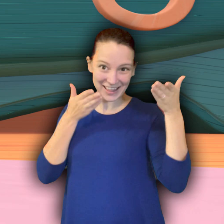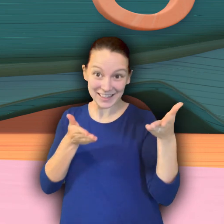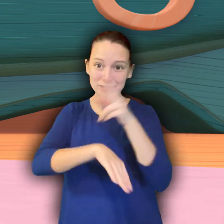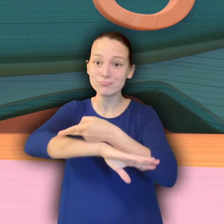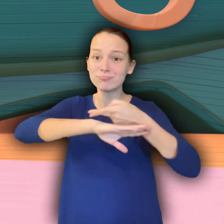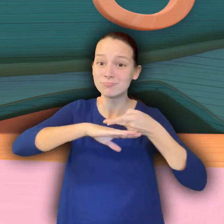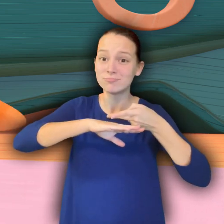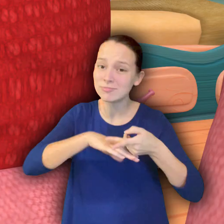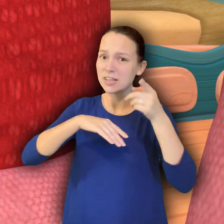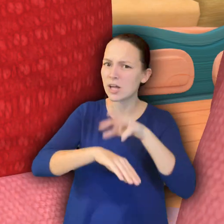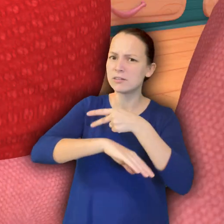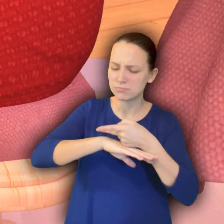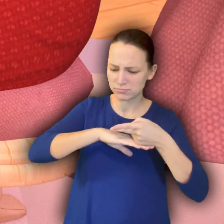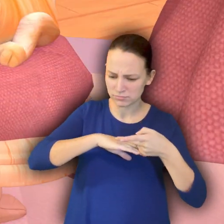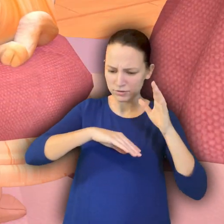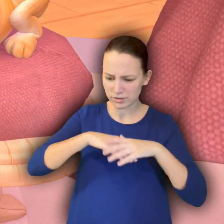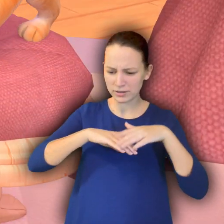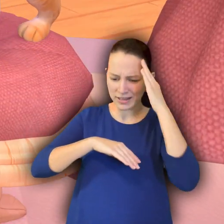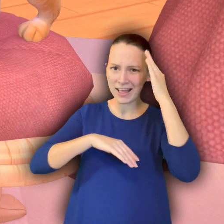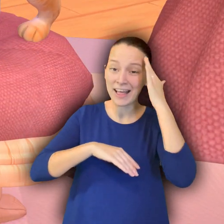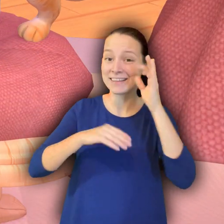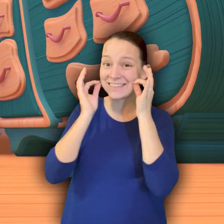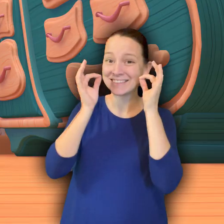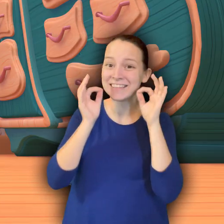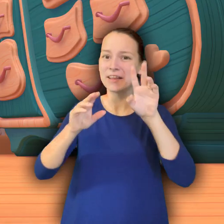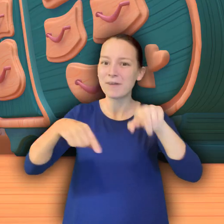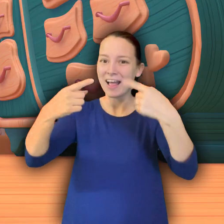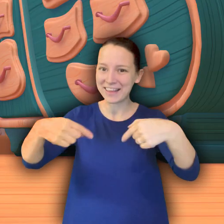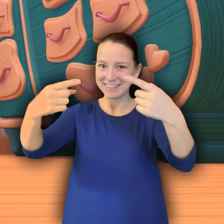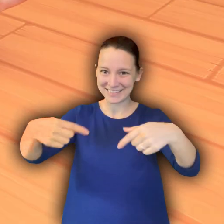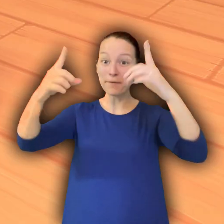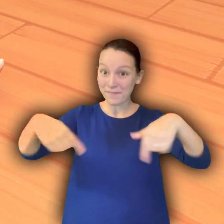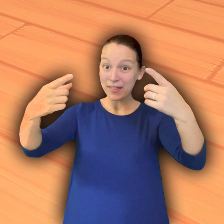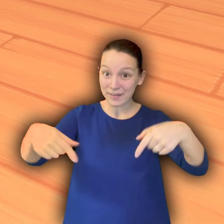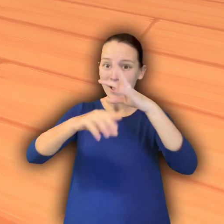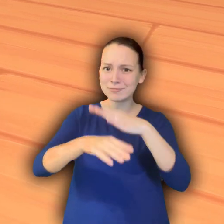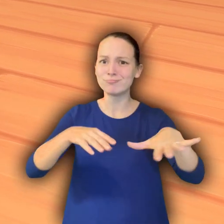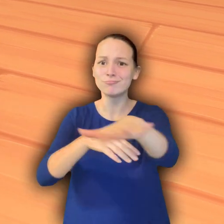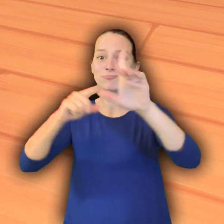sat, lying flat on the hat. Kitty cat, roll